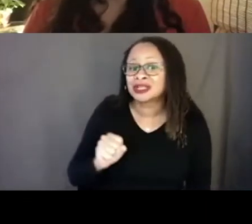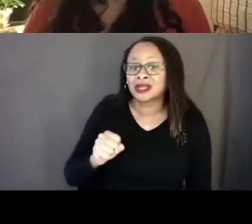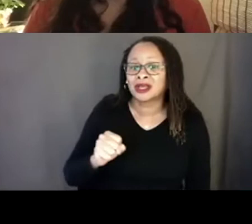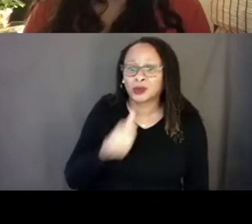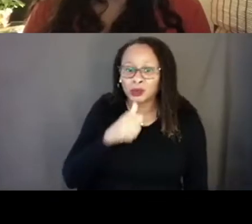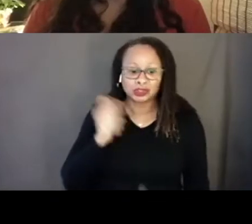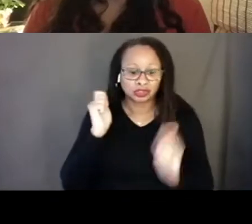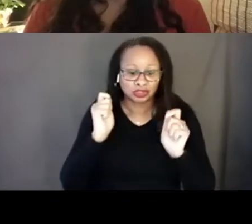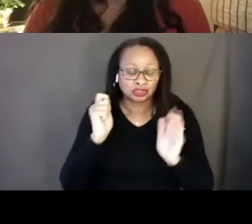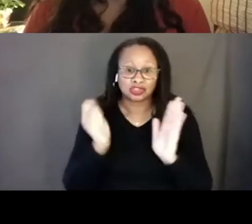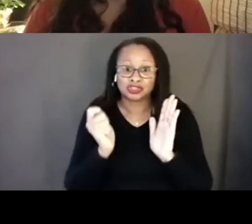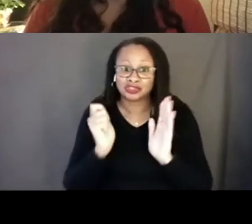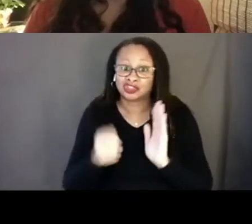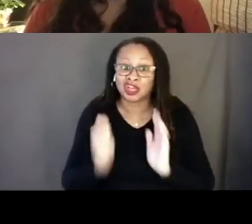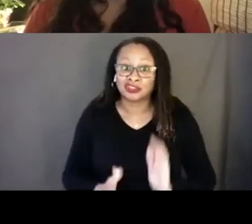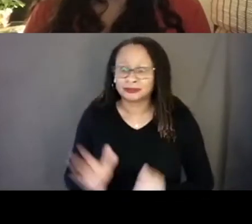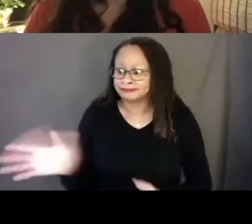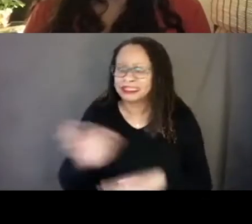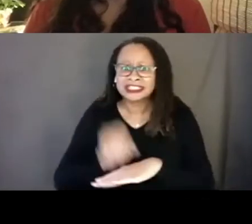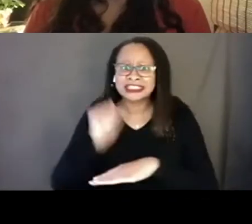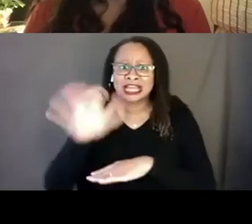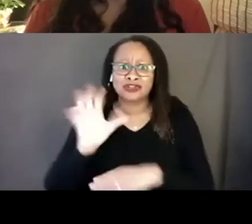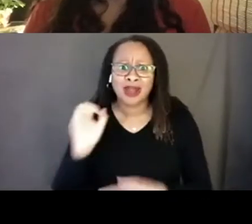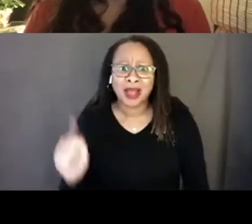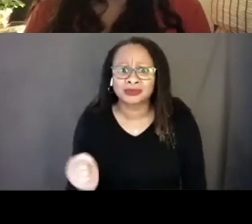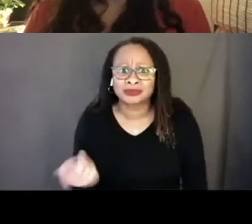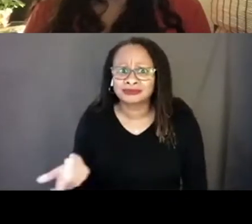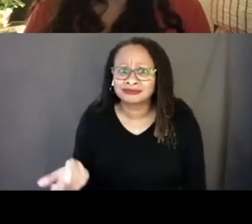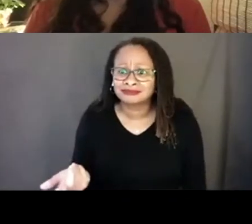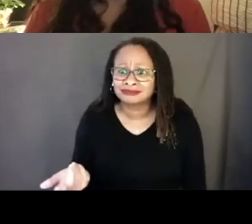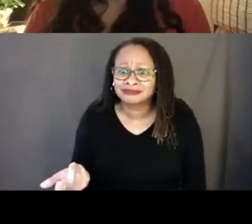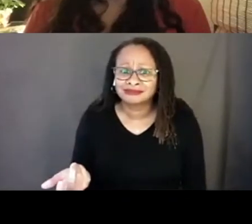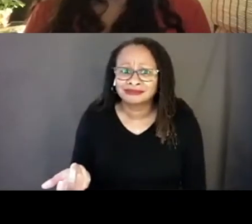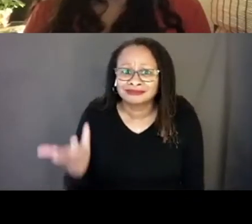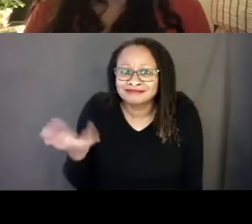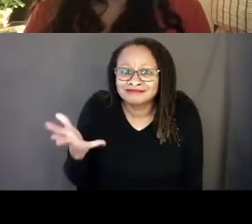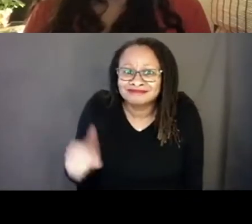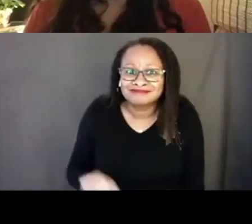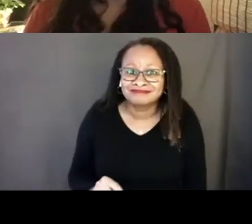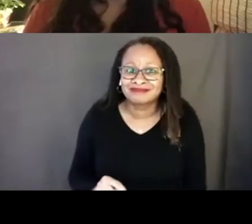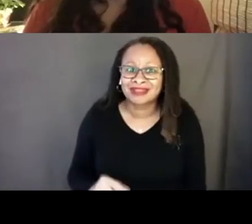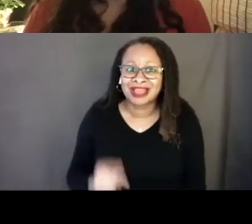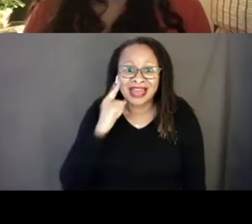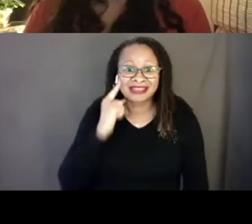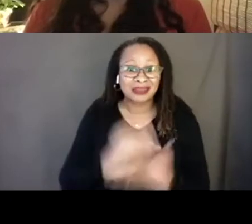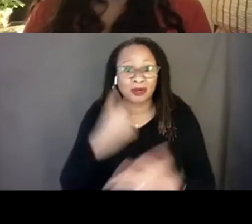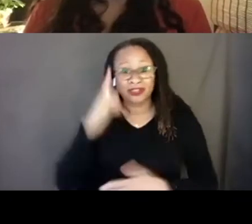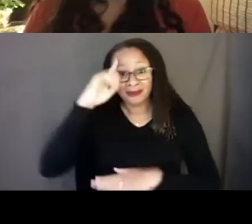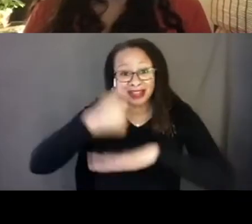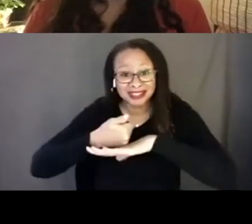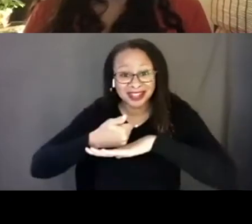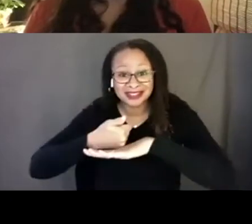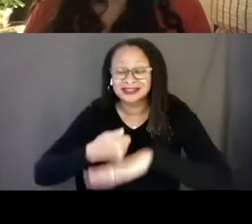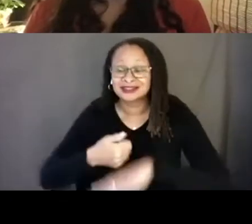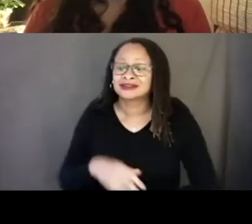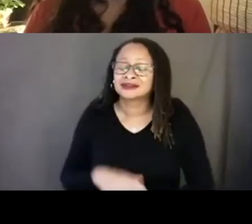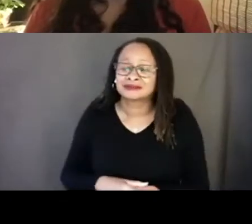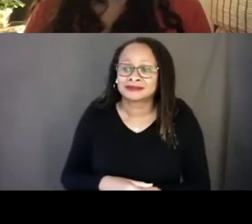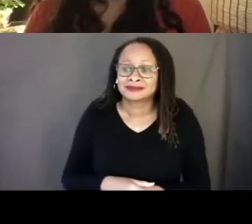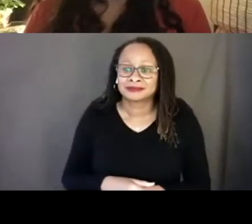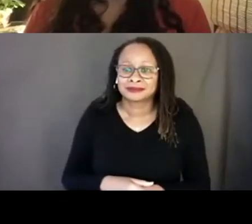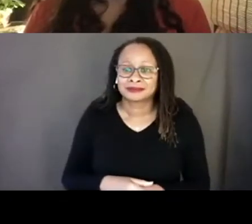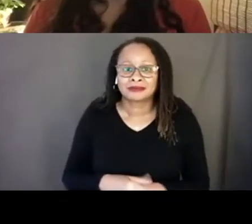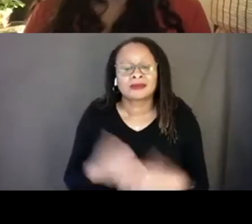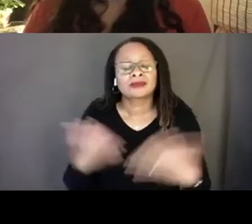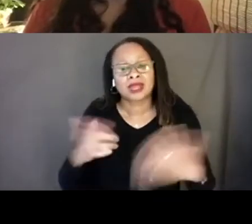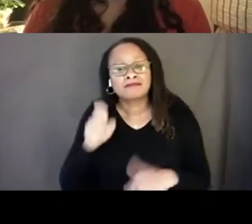judge, send her out. If you have a, you know, I think the part of the mindset is one, there